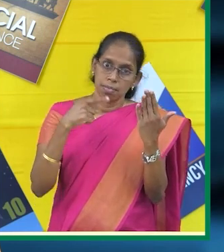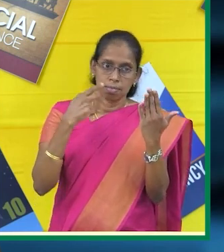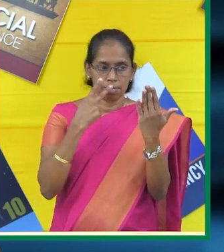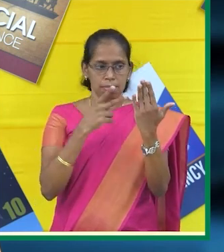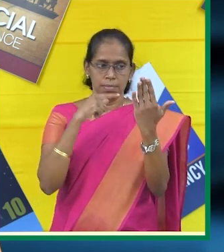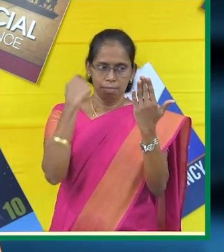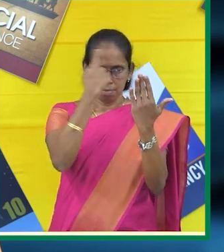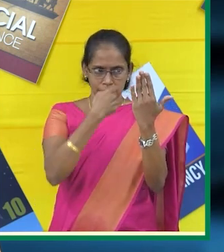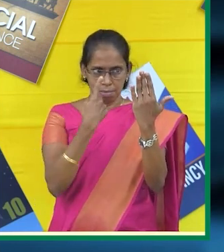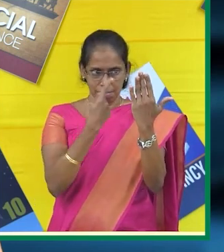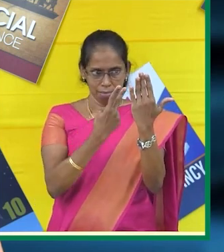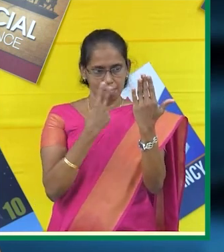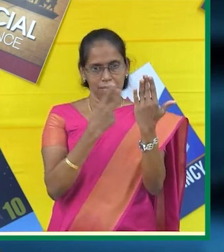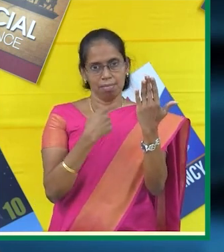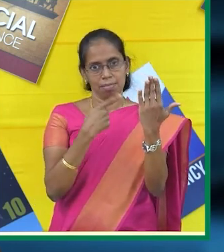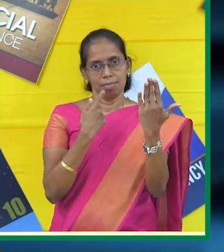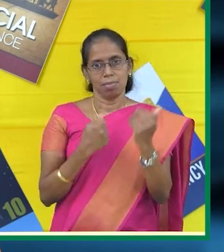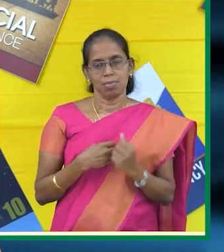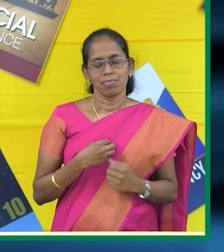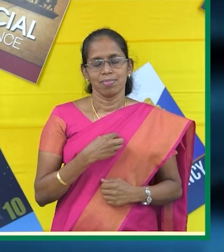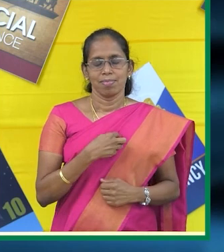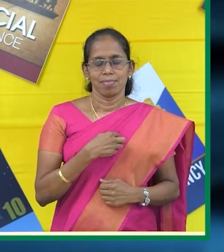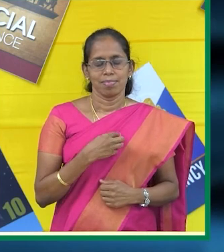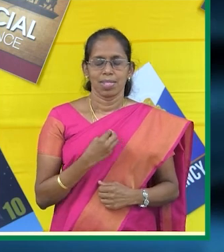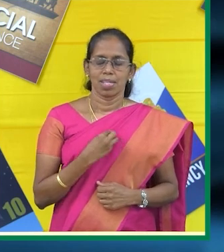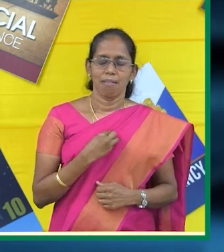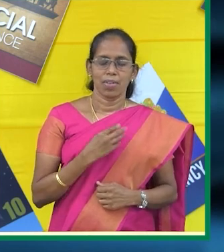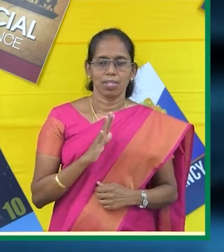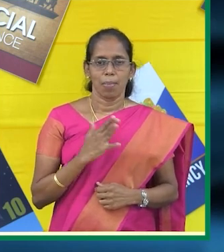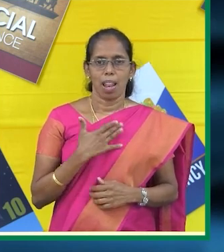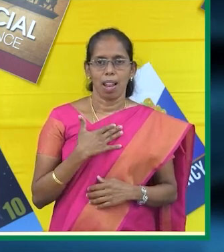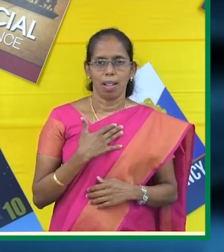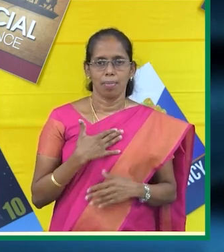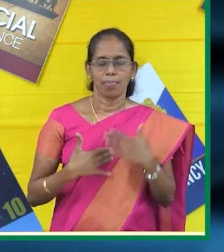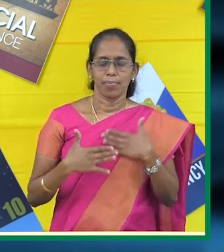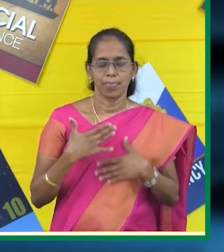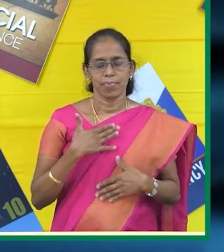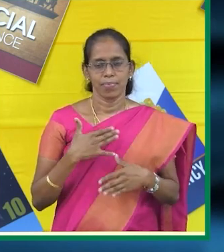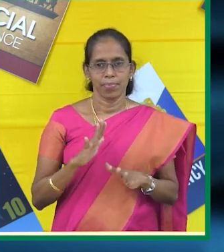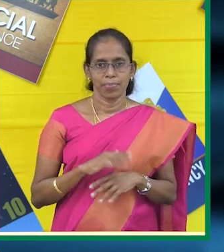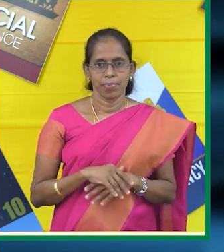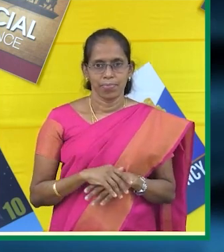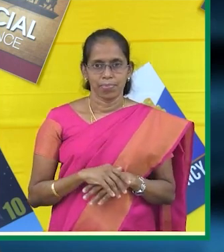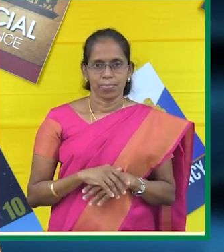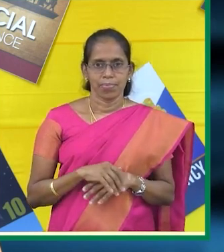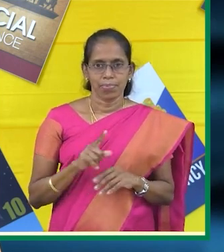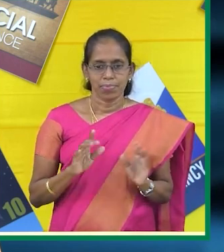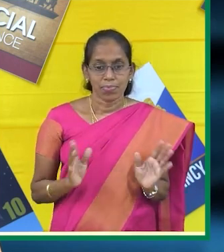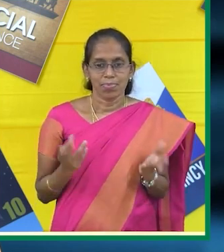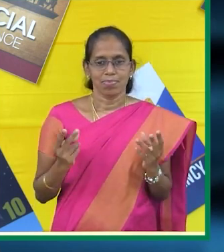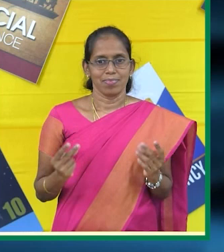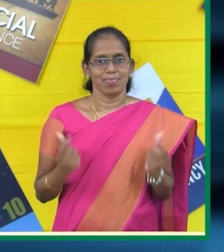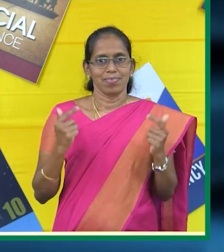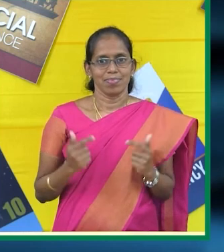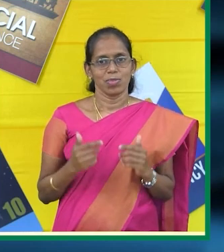to see her so that he feels little comfortable. Then he just gets ready